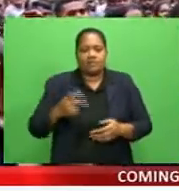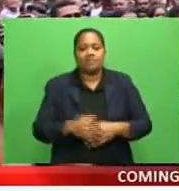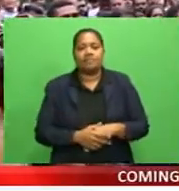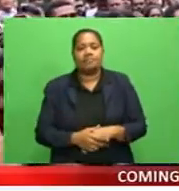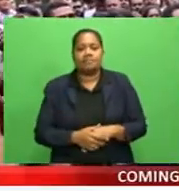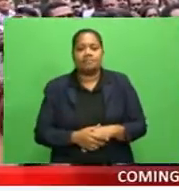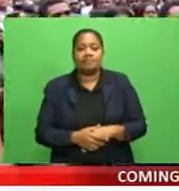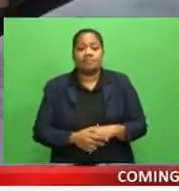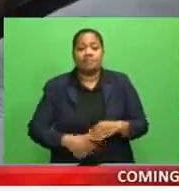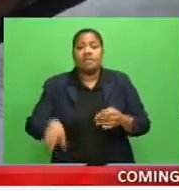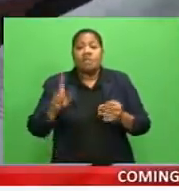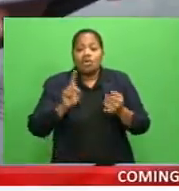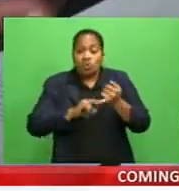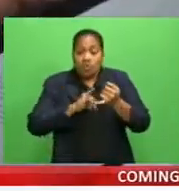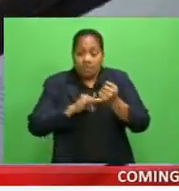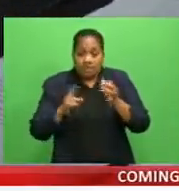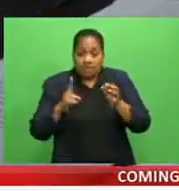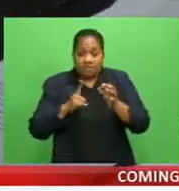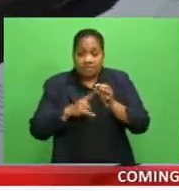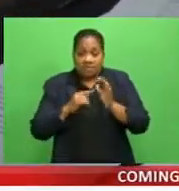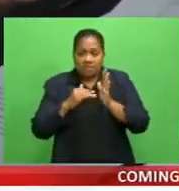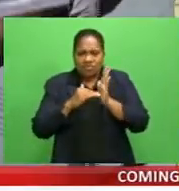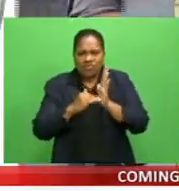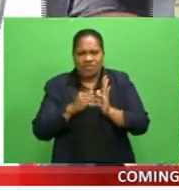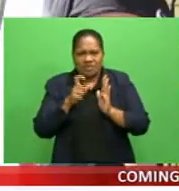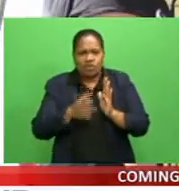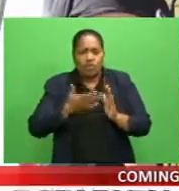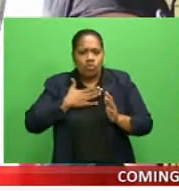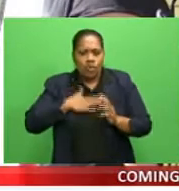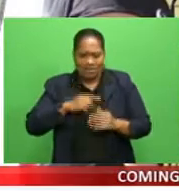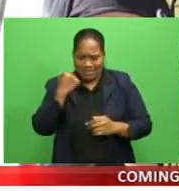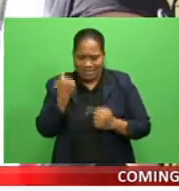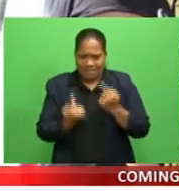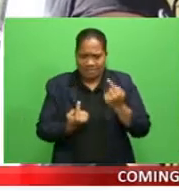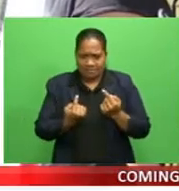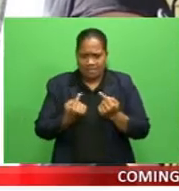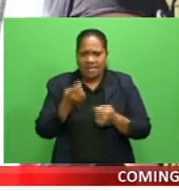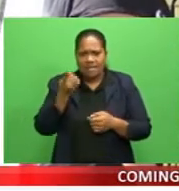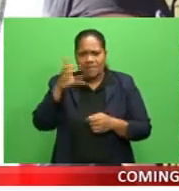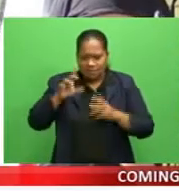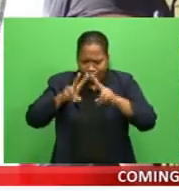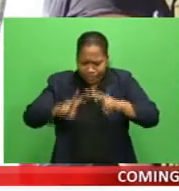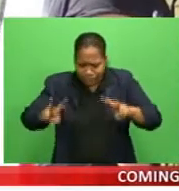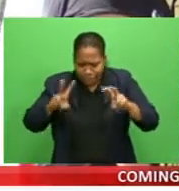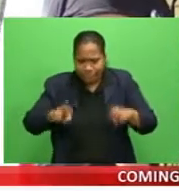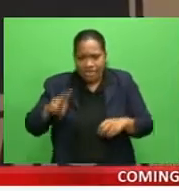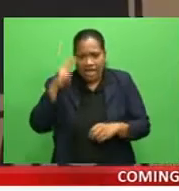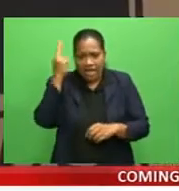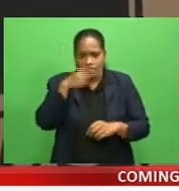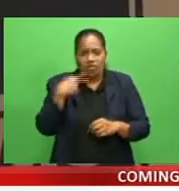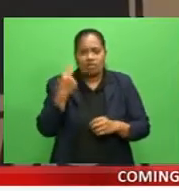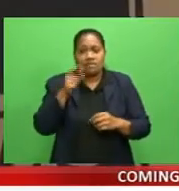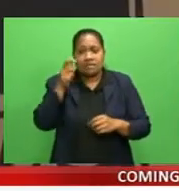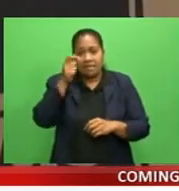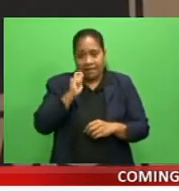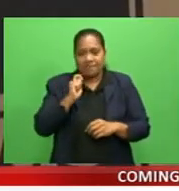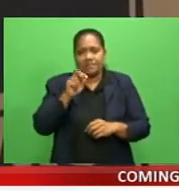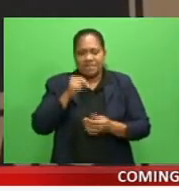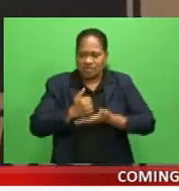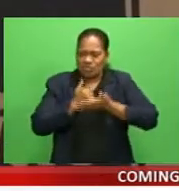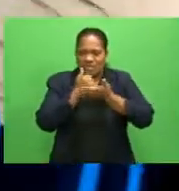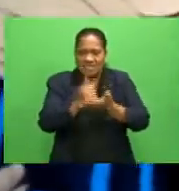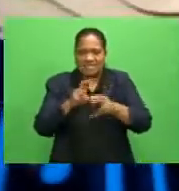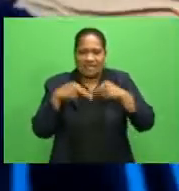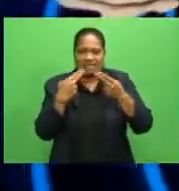ahead, USP Audit Chair wants independent investigation, and Rotary Club aims to assist 500 families.